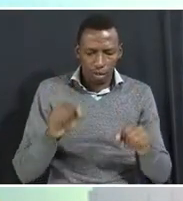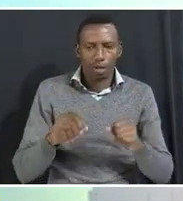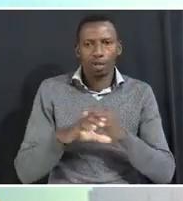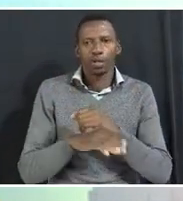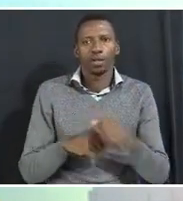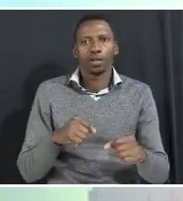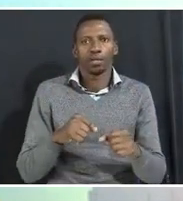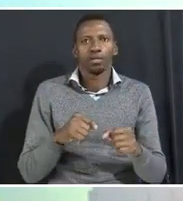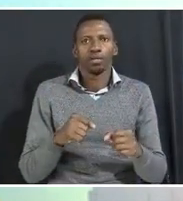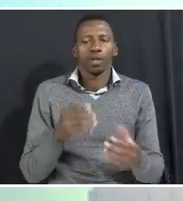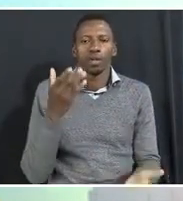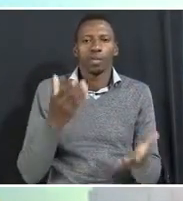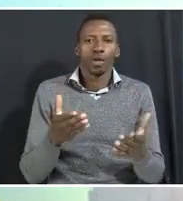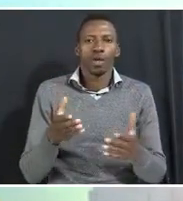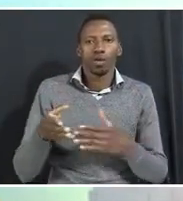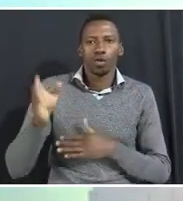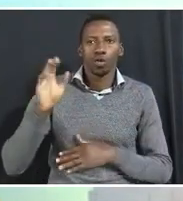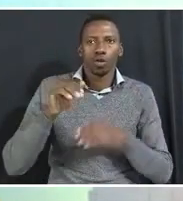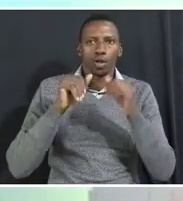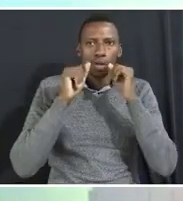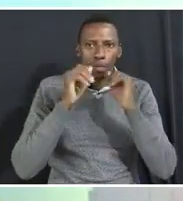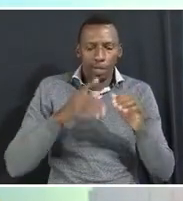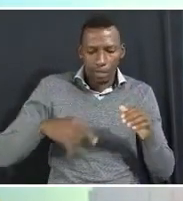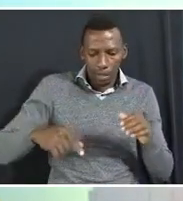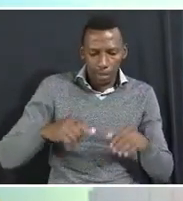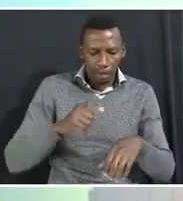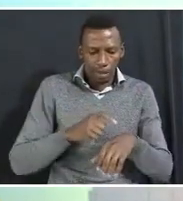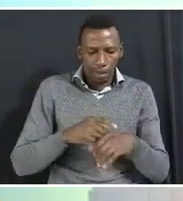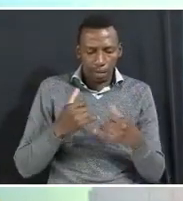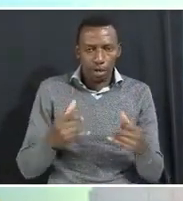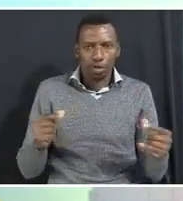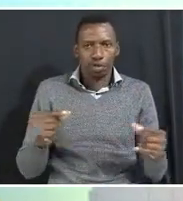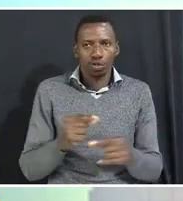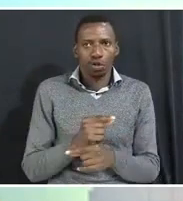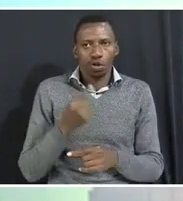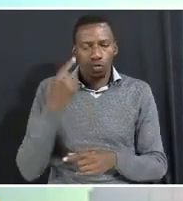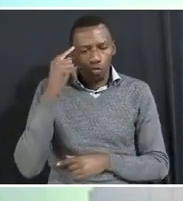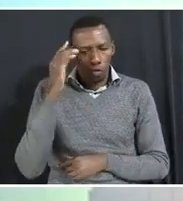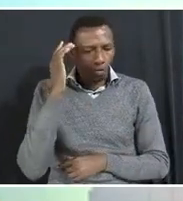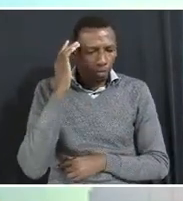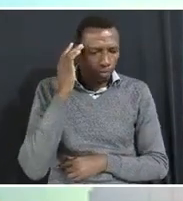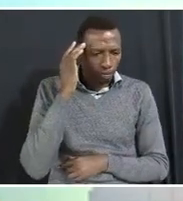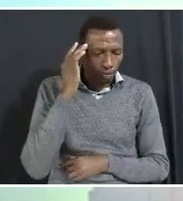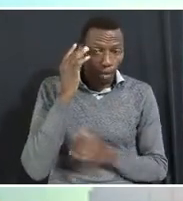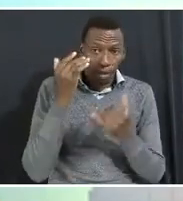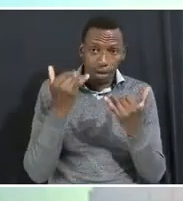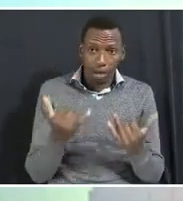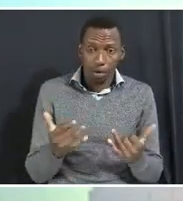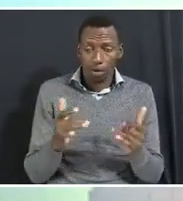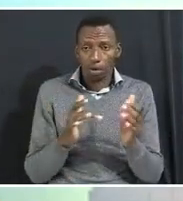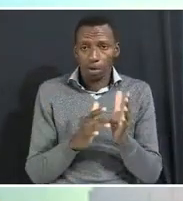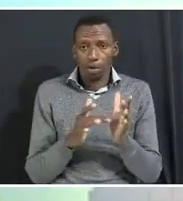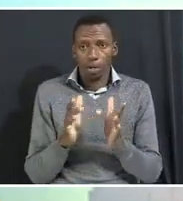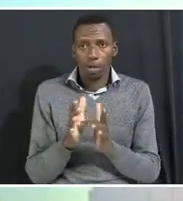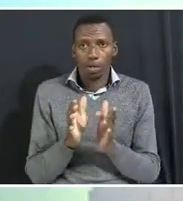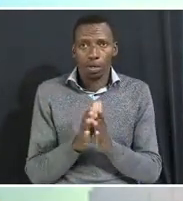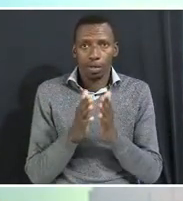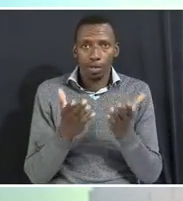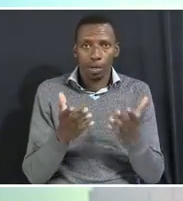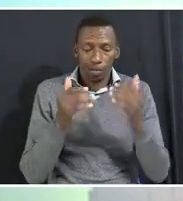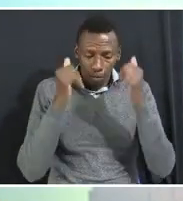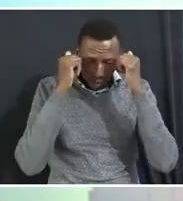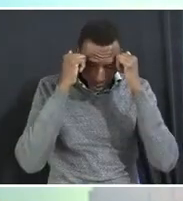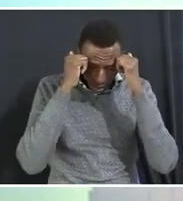good Lord bless us for this brief moment of reflection. It's a Bible study, but also I would desire it to be more